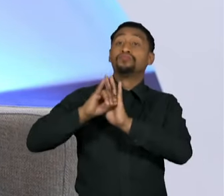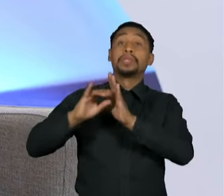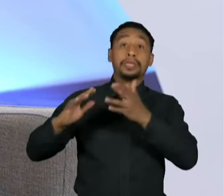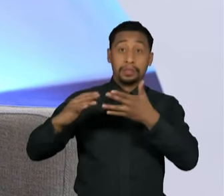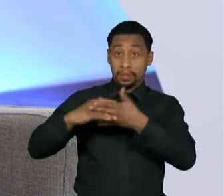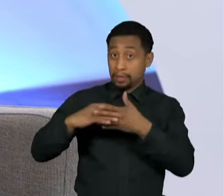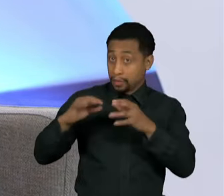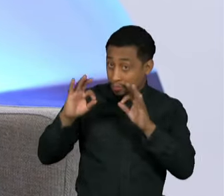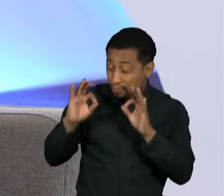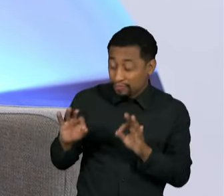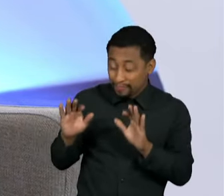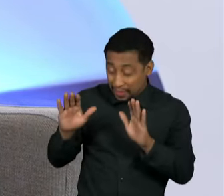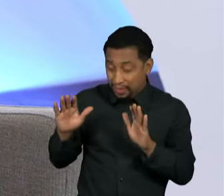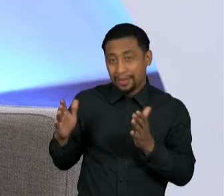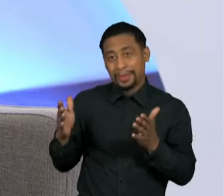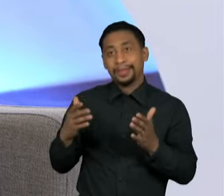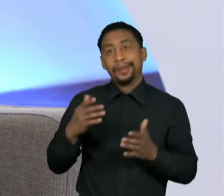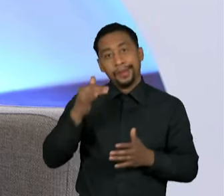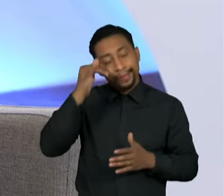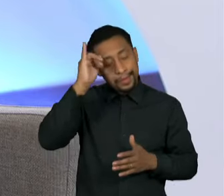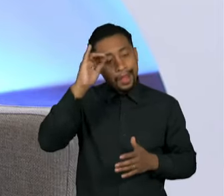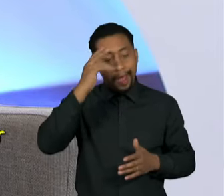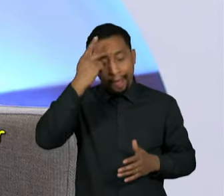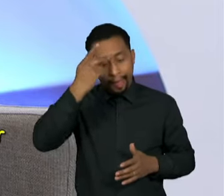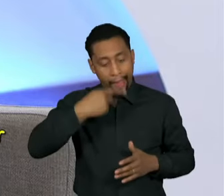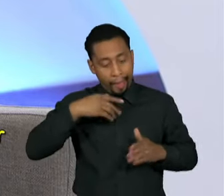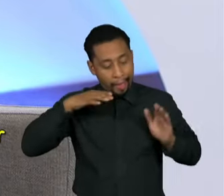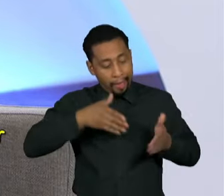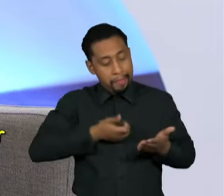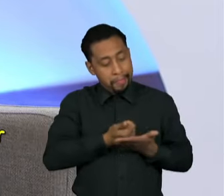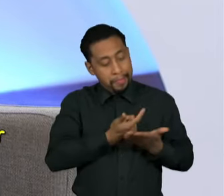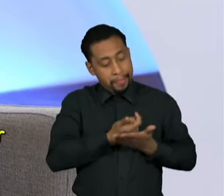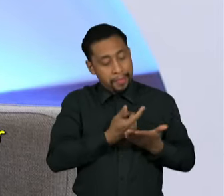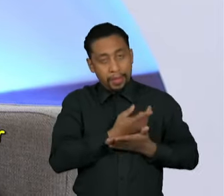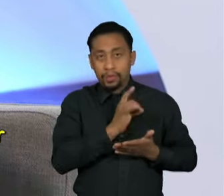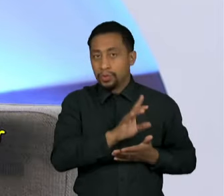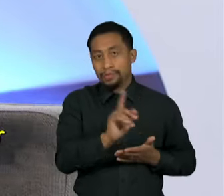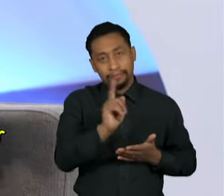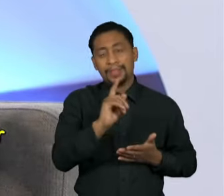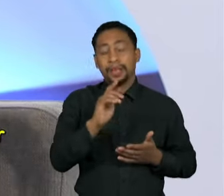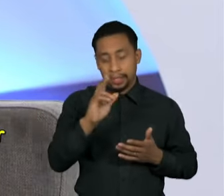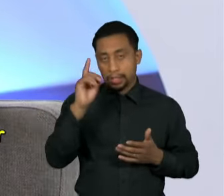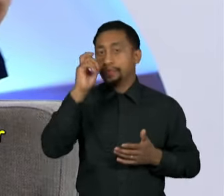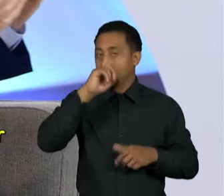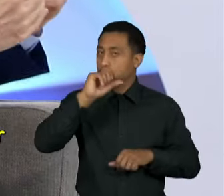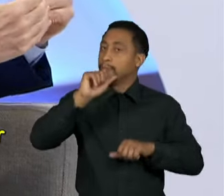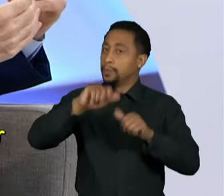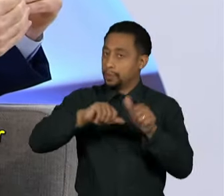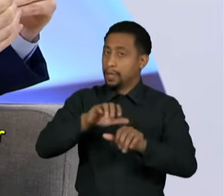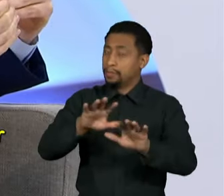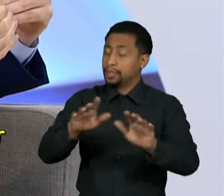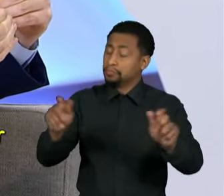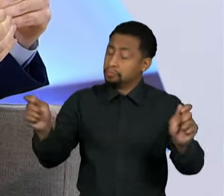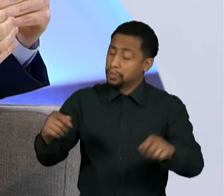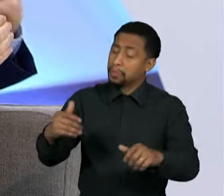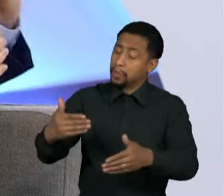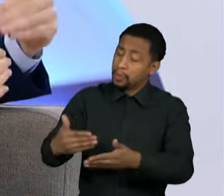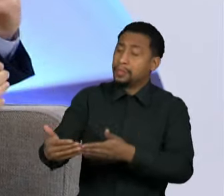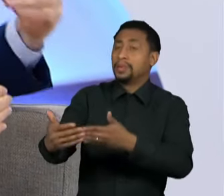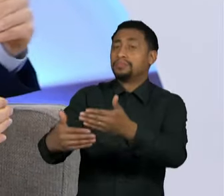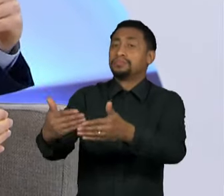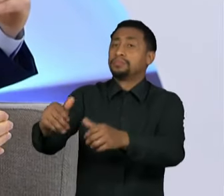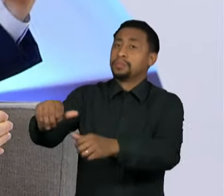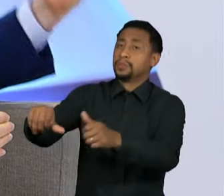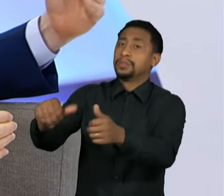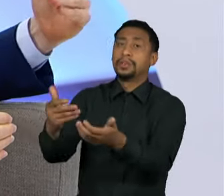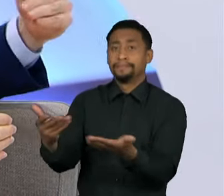rather than a single-minded focus on our identity as consumers. That's not easy to change, but one way of beginning to change it would be